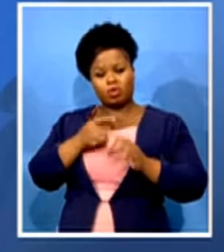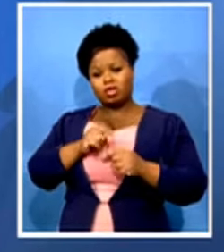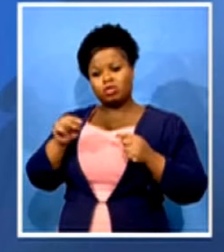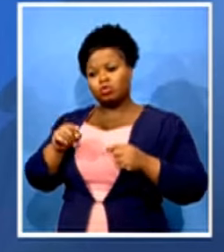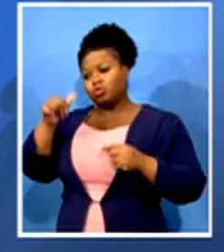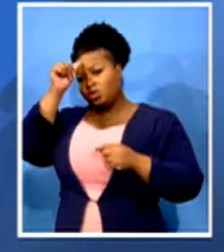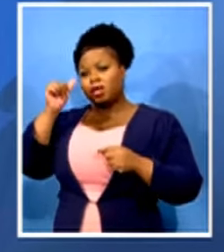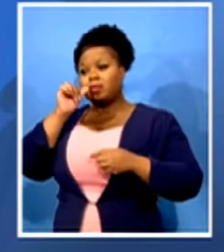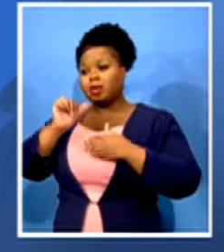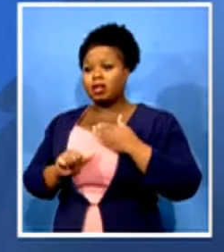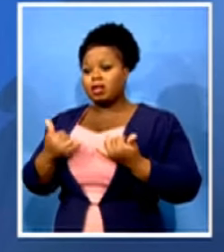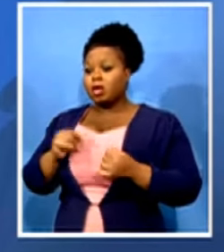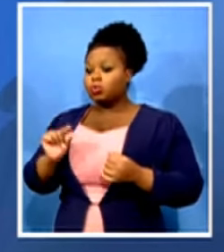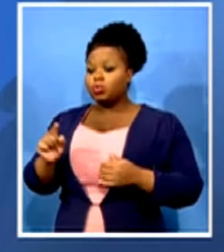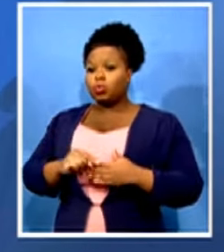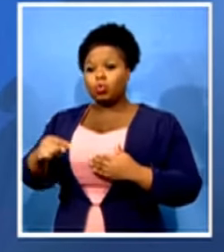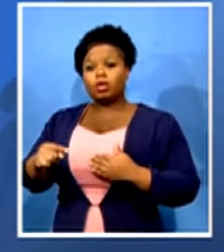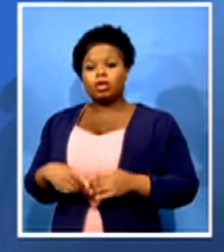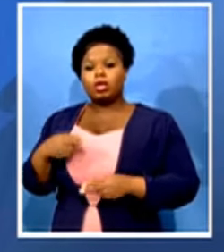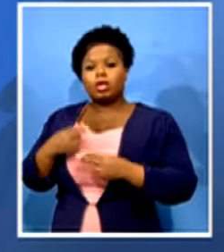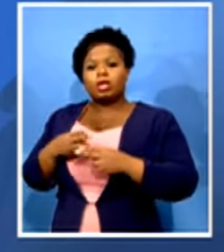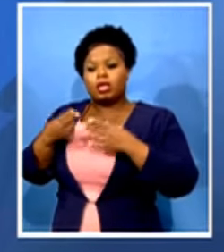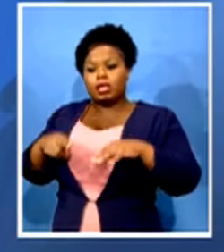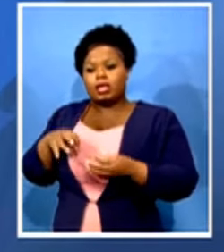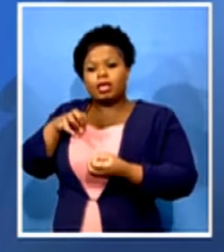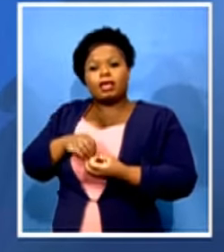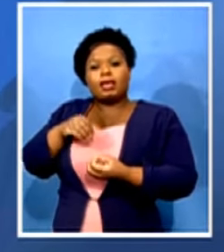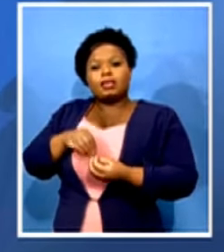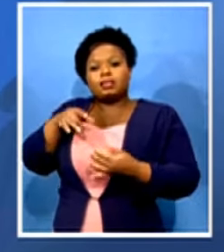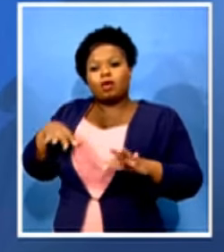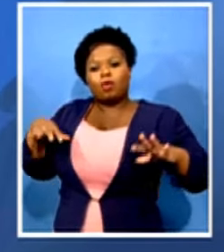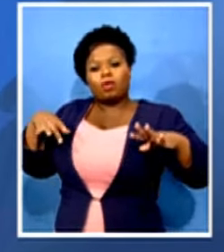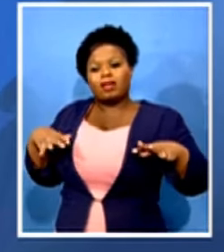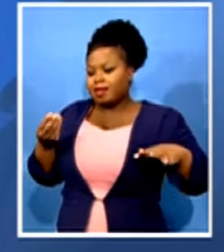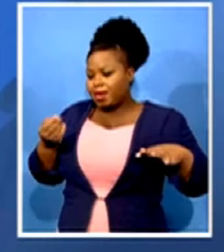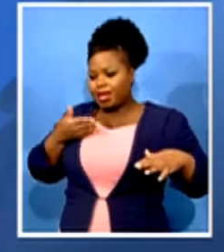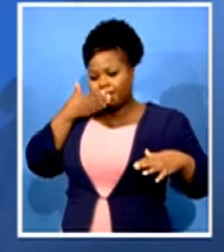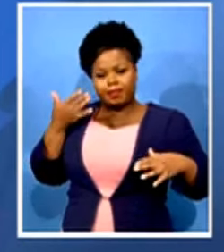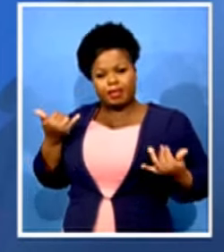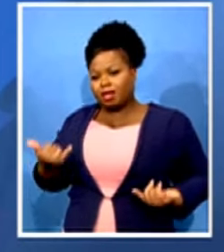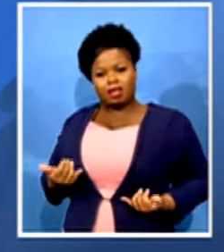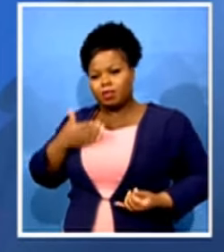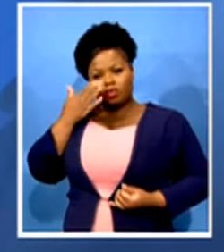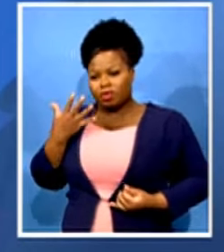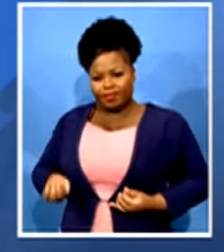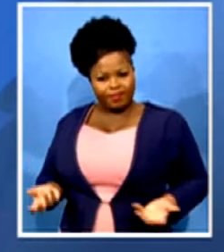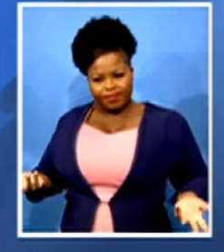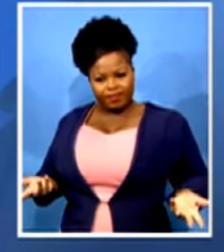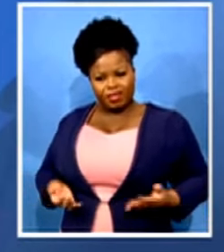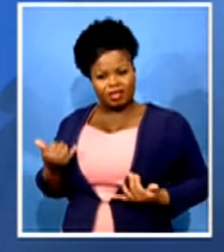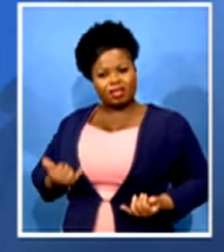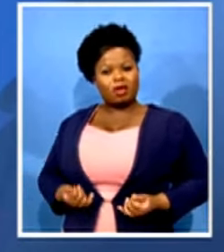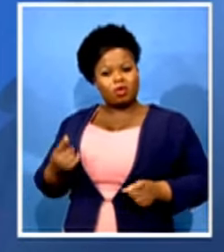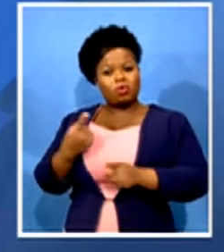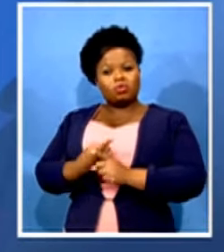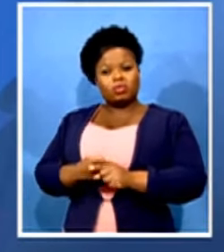absolutely no cash flow. There are no reserves. There's no banks that have offered lending. And there's no relief from the landlords because they also need to collect